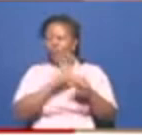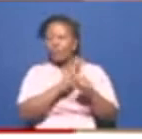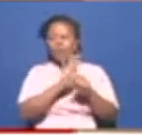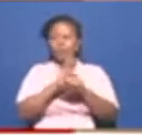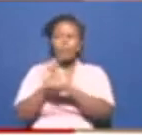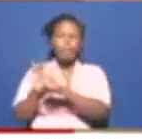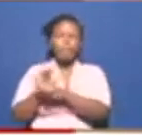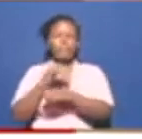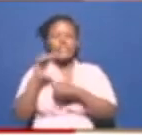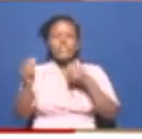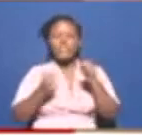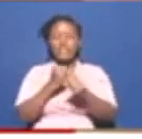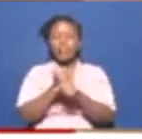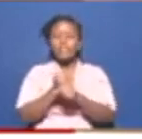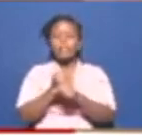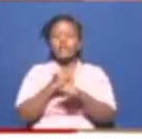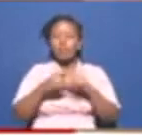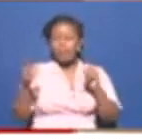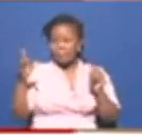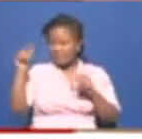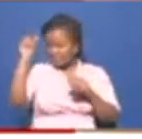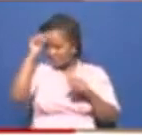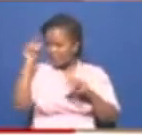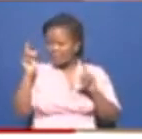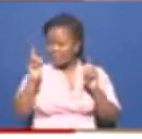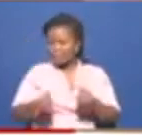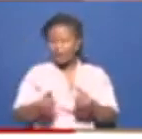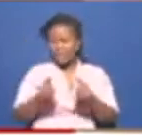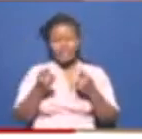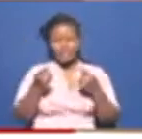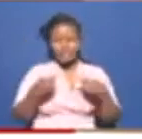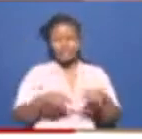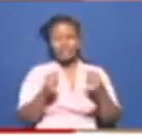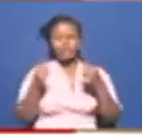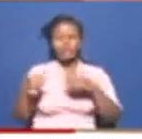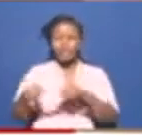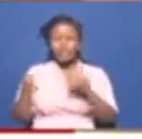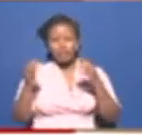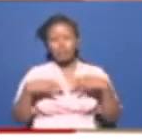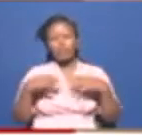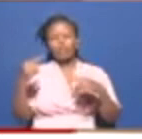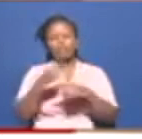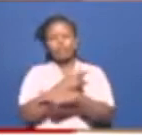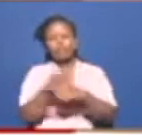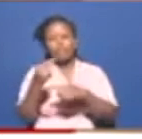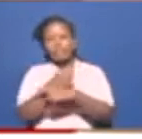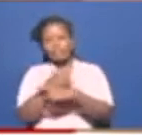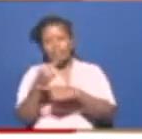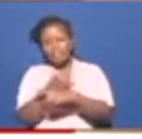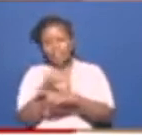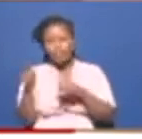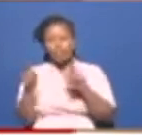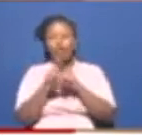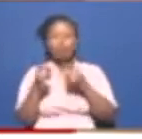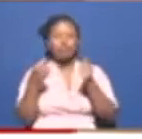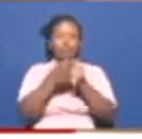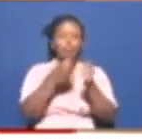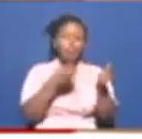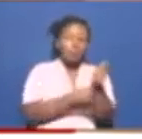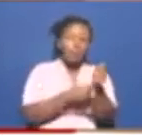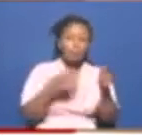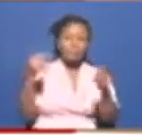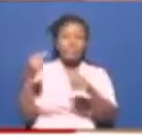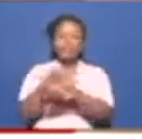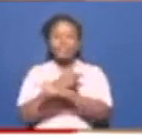However, the government should come in to train. Provide training for the probably sponsor the training for